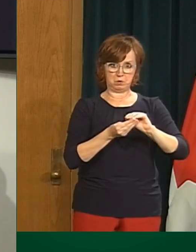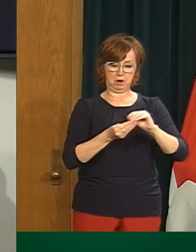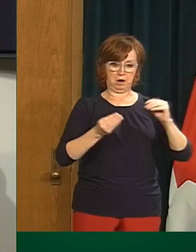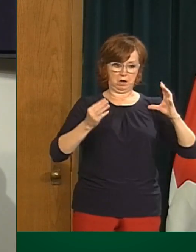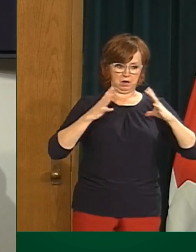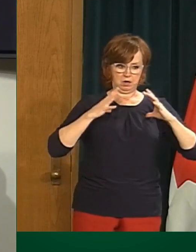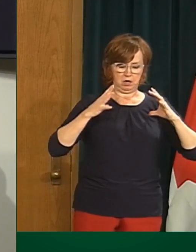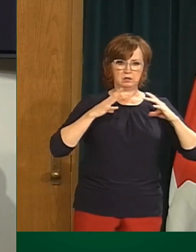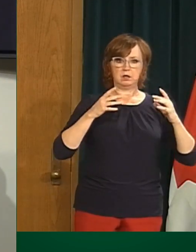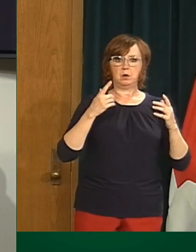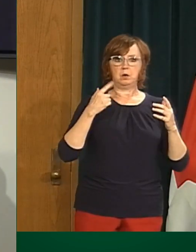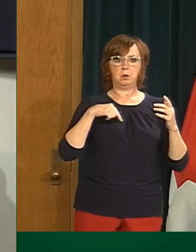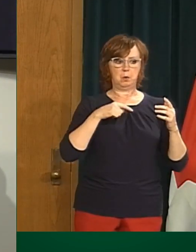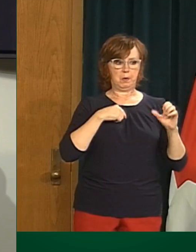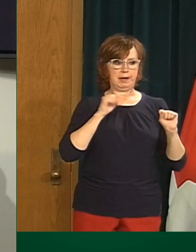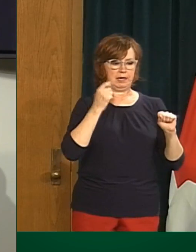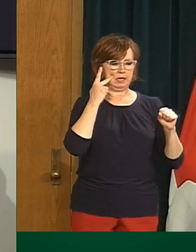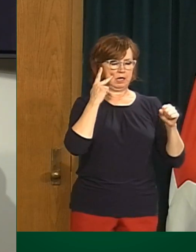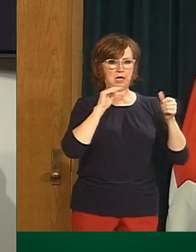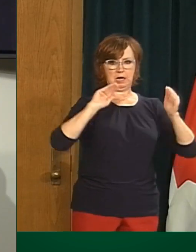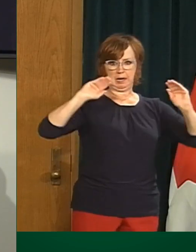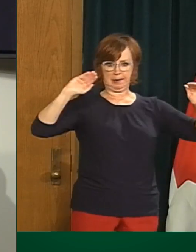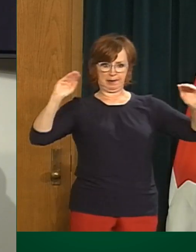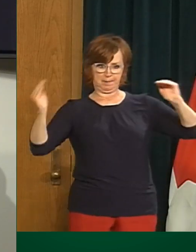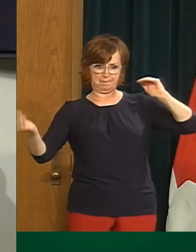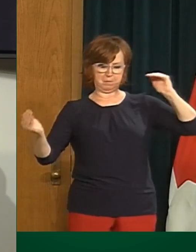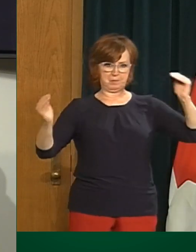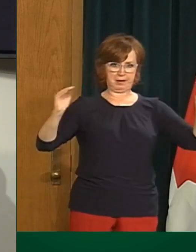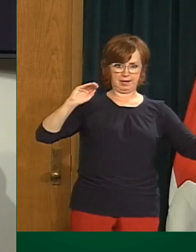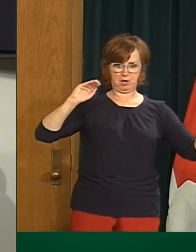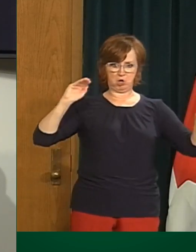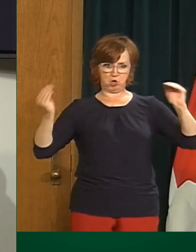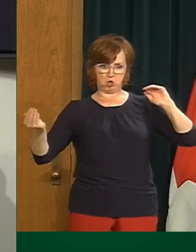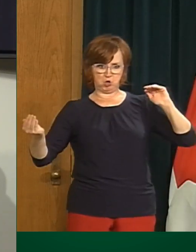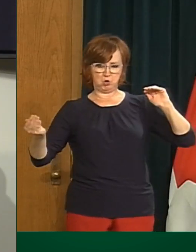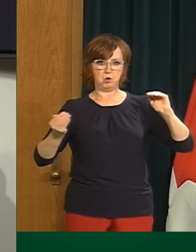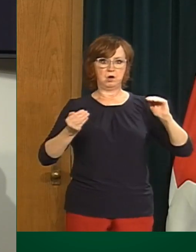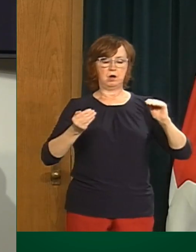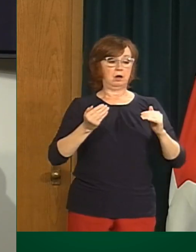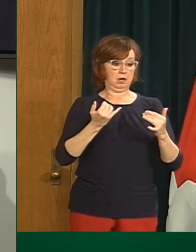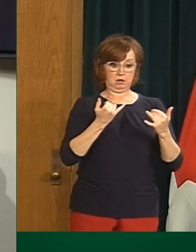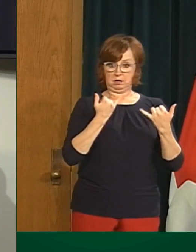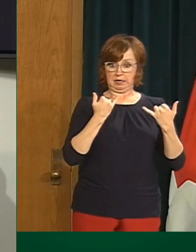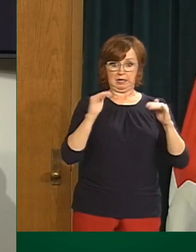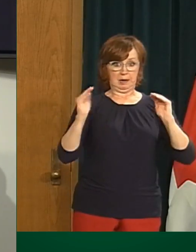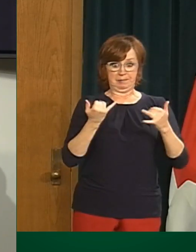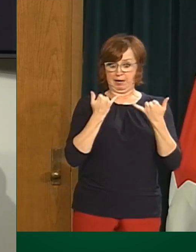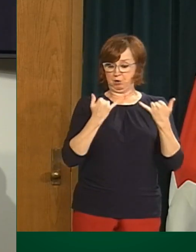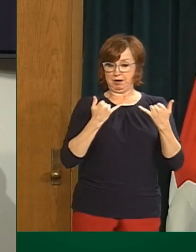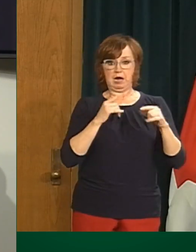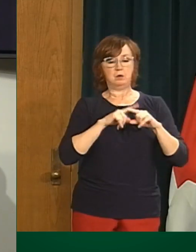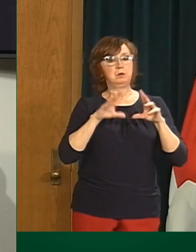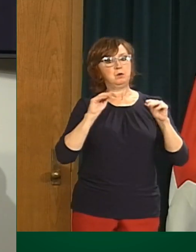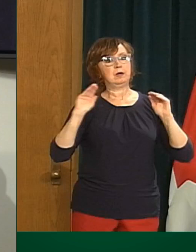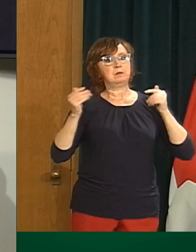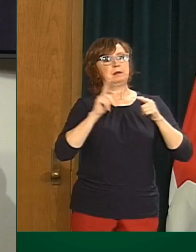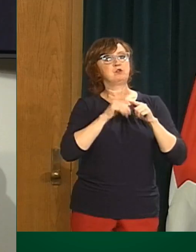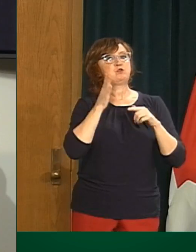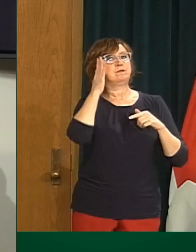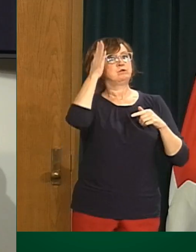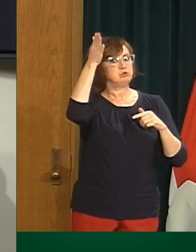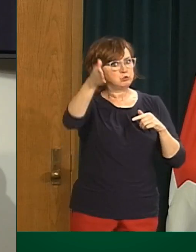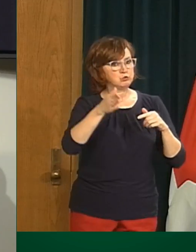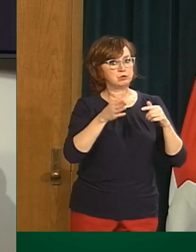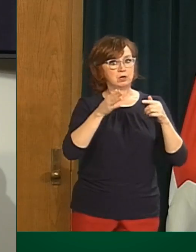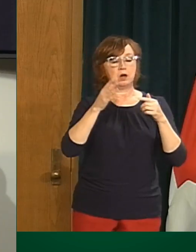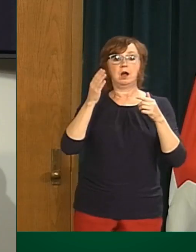how we're doing in relation to how this is being affected by whatever might happen after the openings begin? Sure, I'll